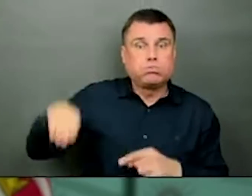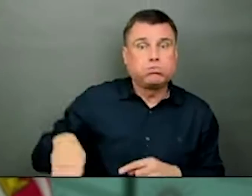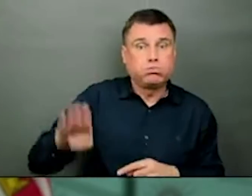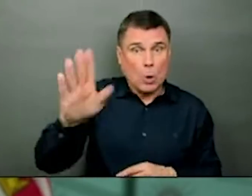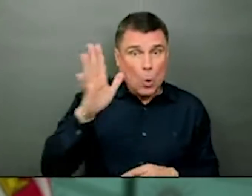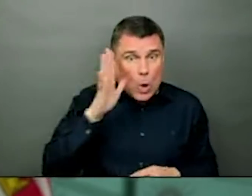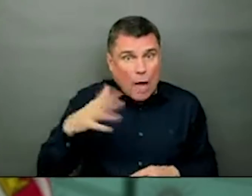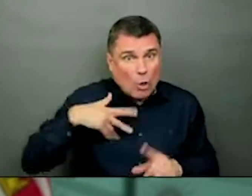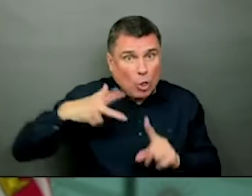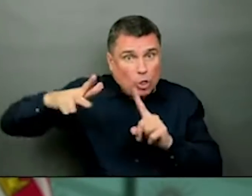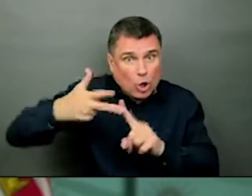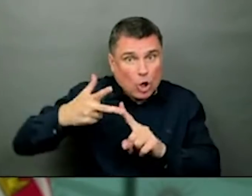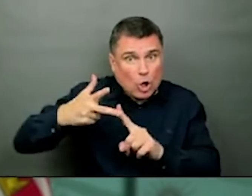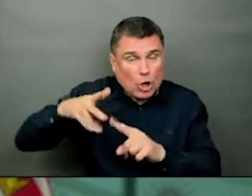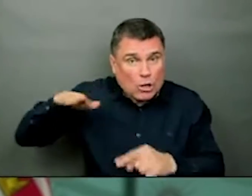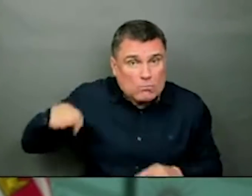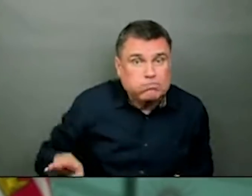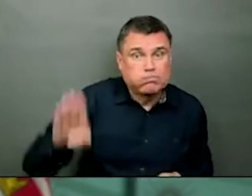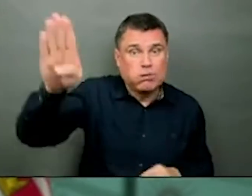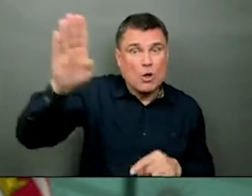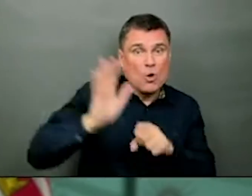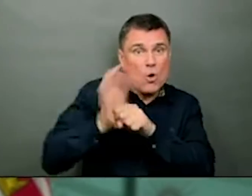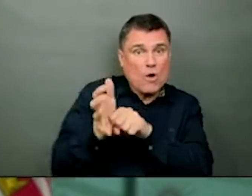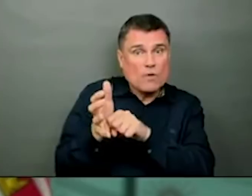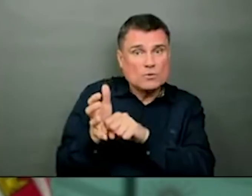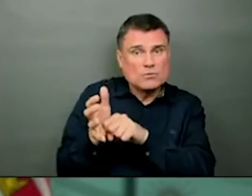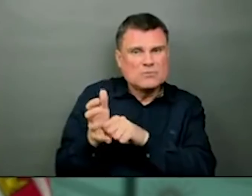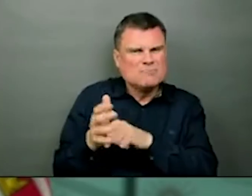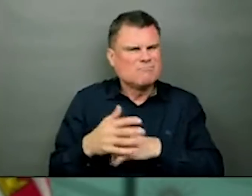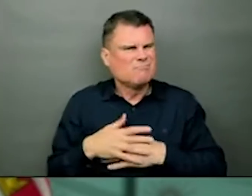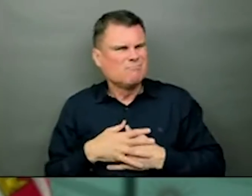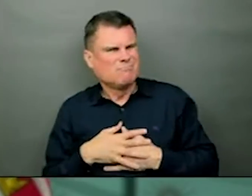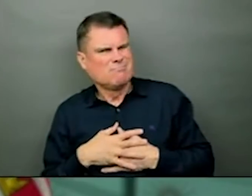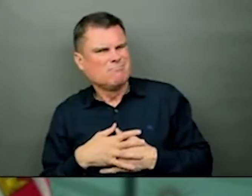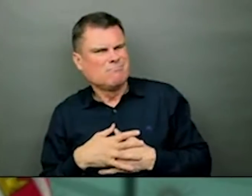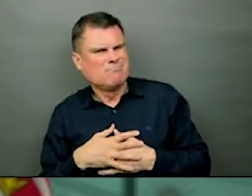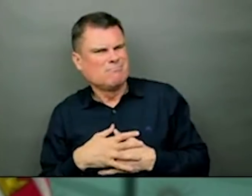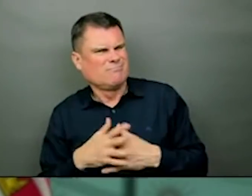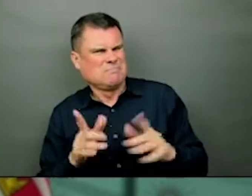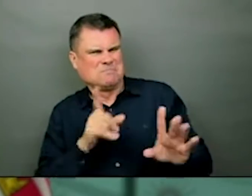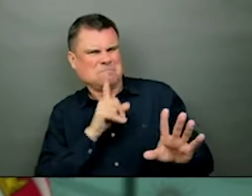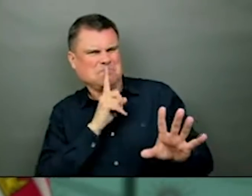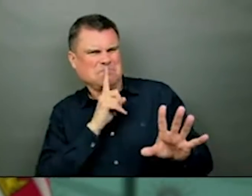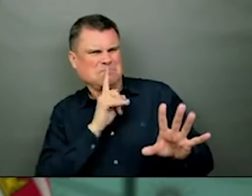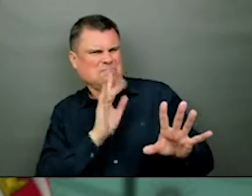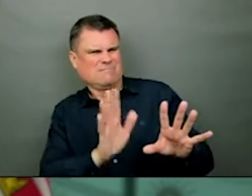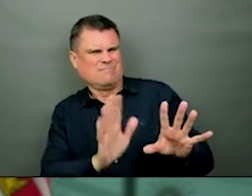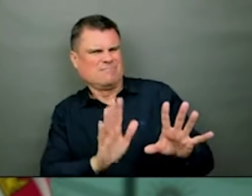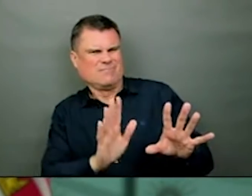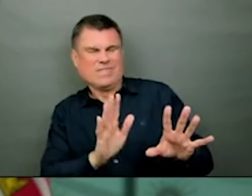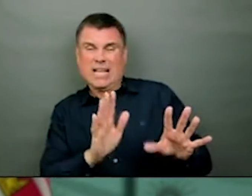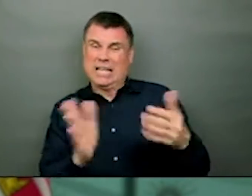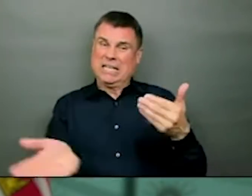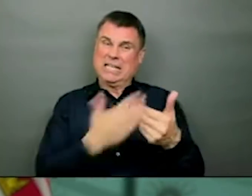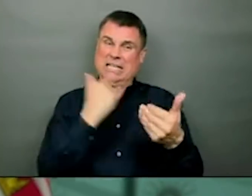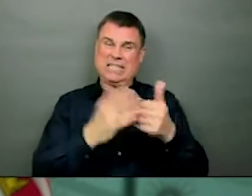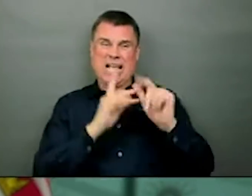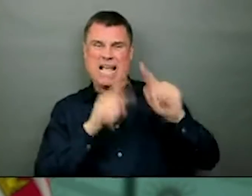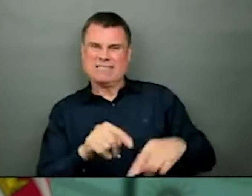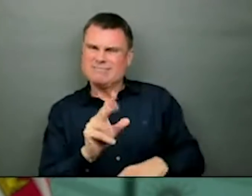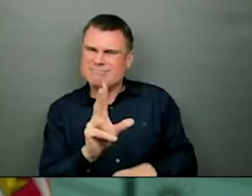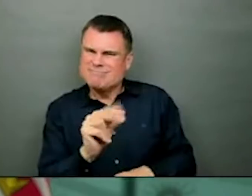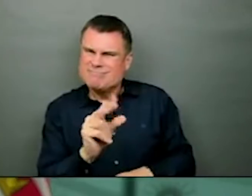a third wave, I think what you're saying does the possibility of a resurgence of